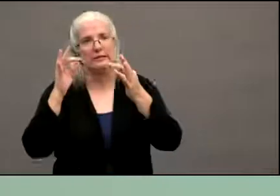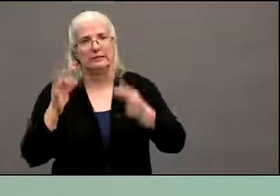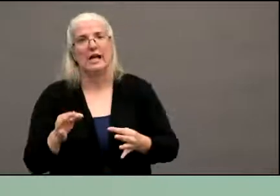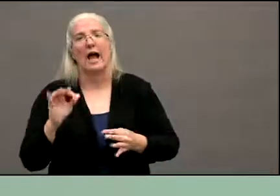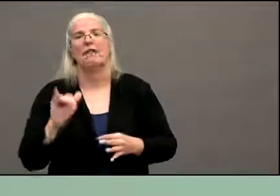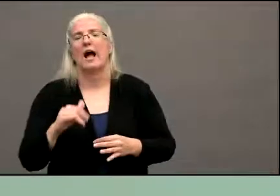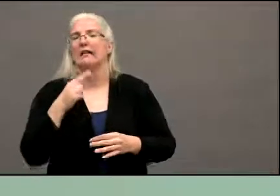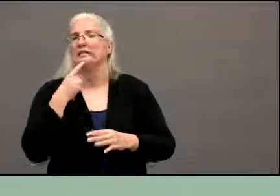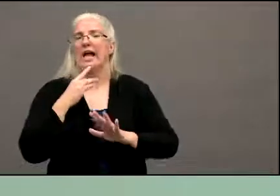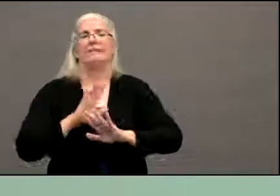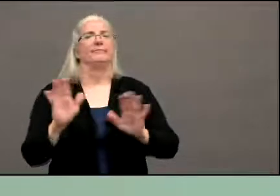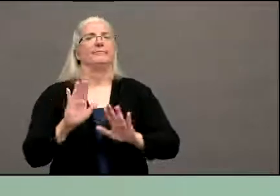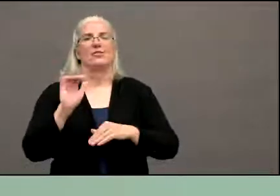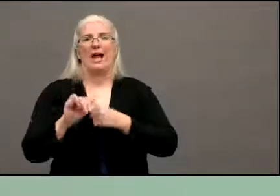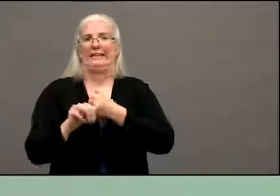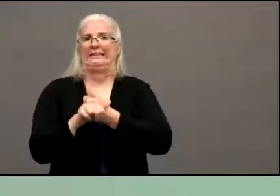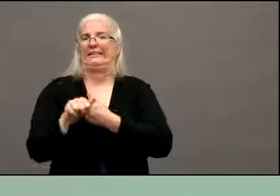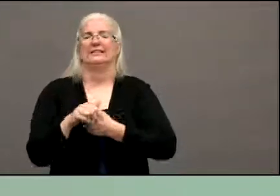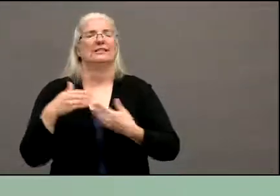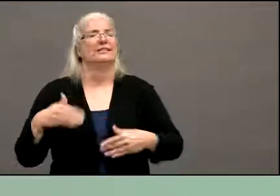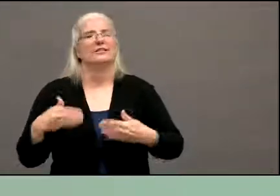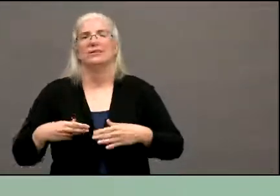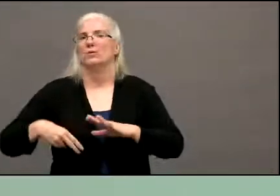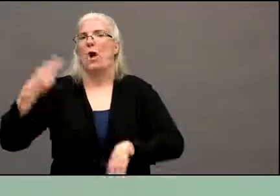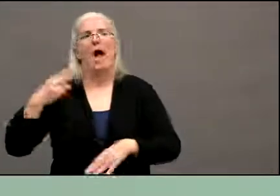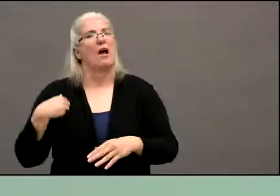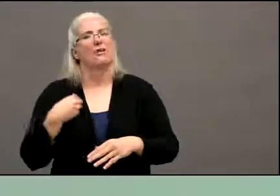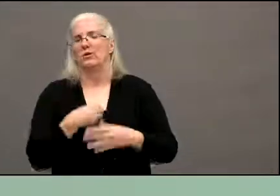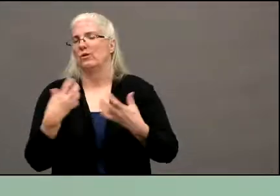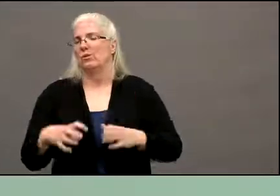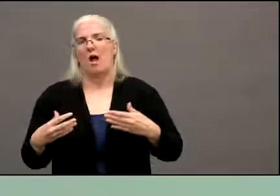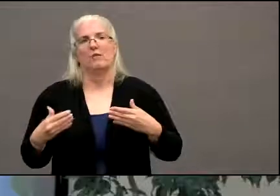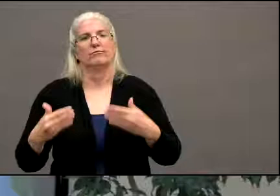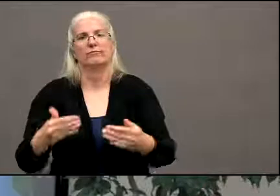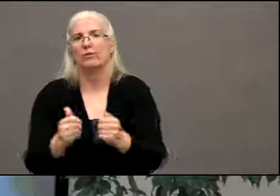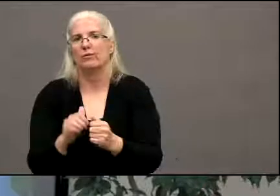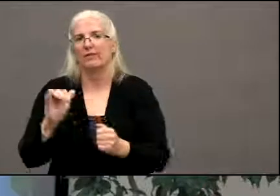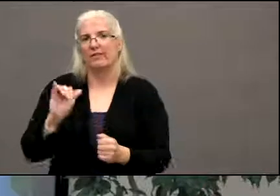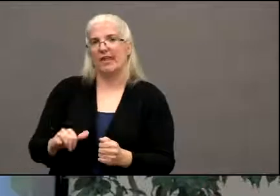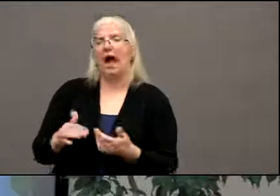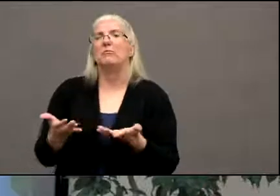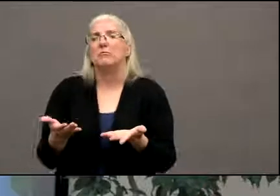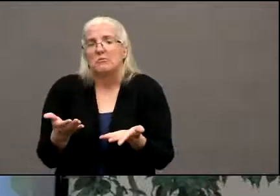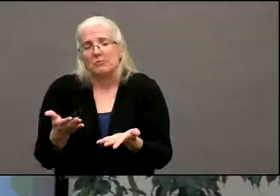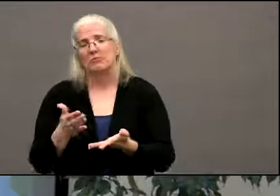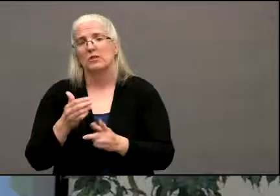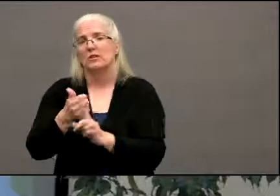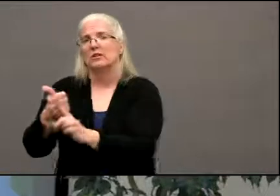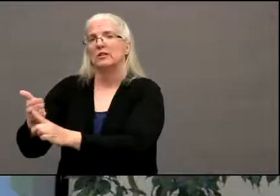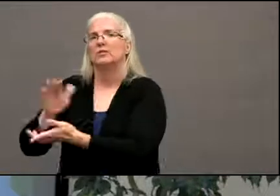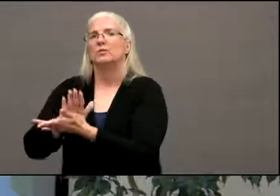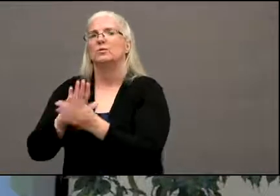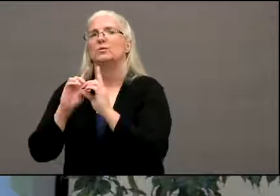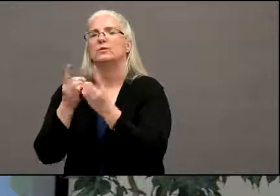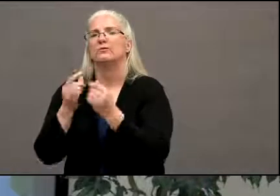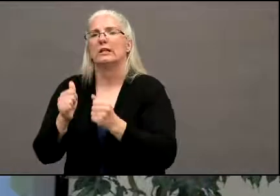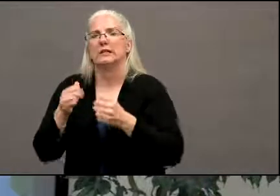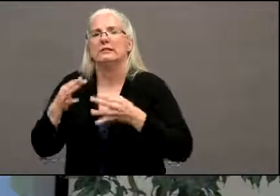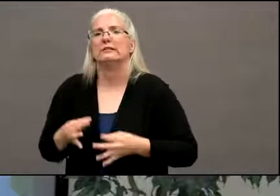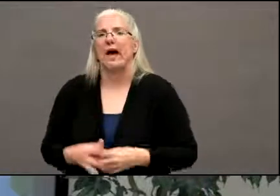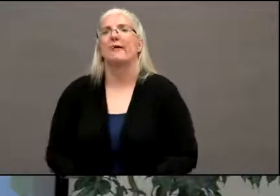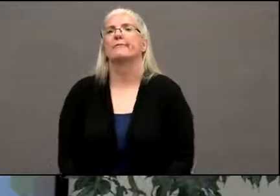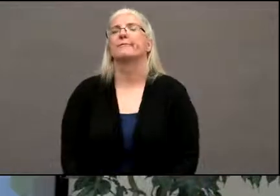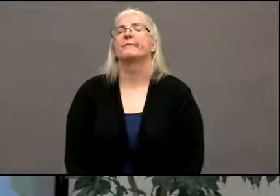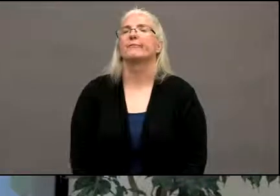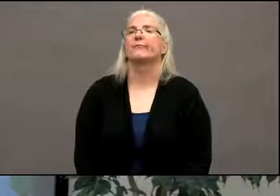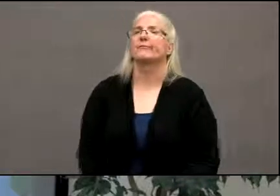not something that we can move forward with at our district at this time. Yeah. So let's. I know you covered this before, but let's just touch on it again, where you